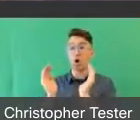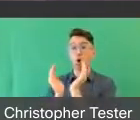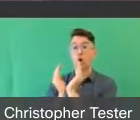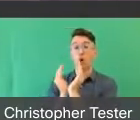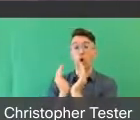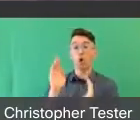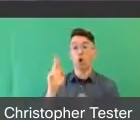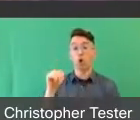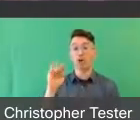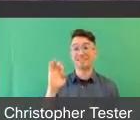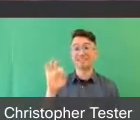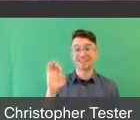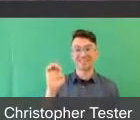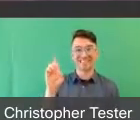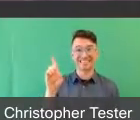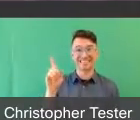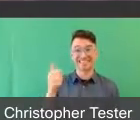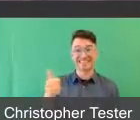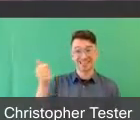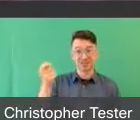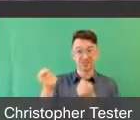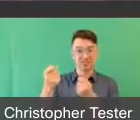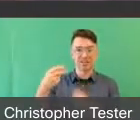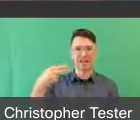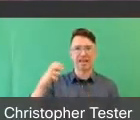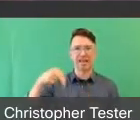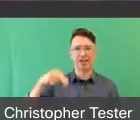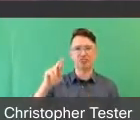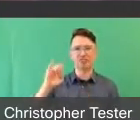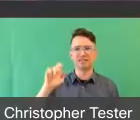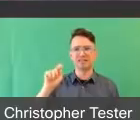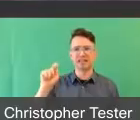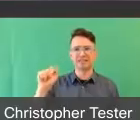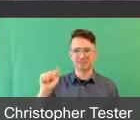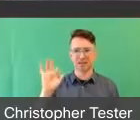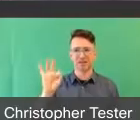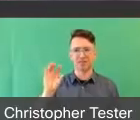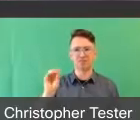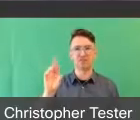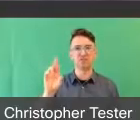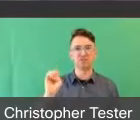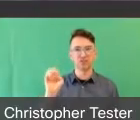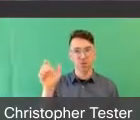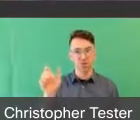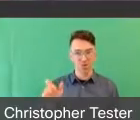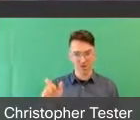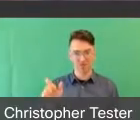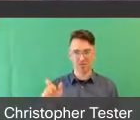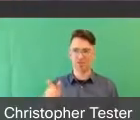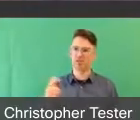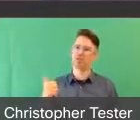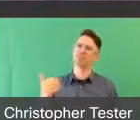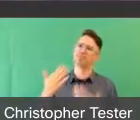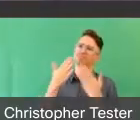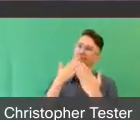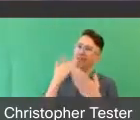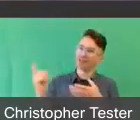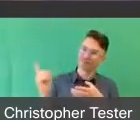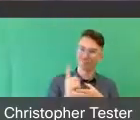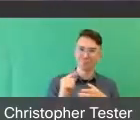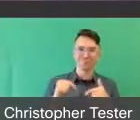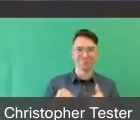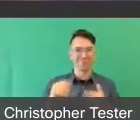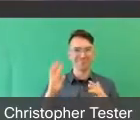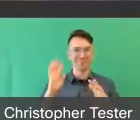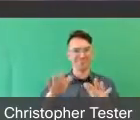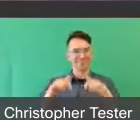with us. We thank you so much for listening, for caring, and for making the time to engage in this discussion with us. So